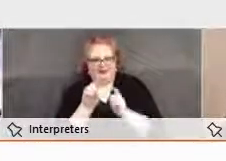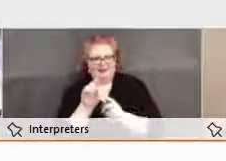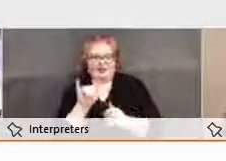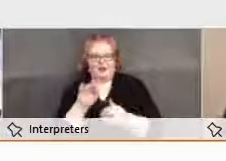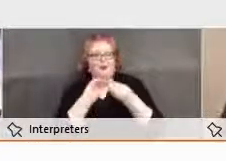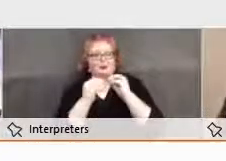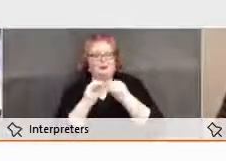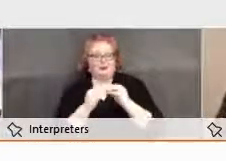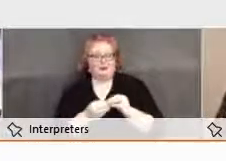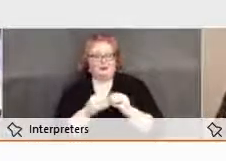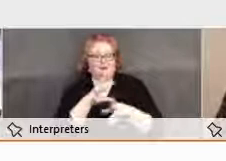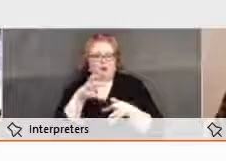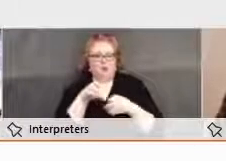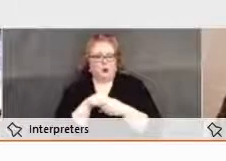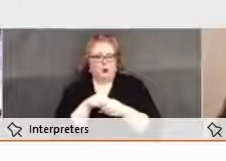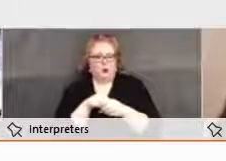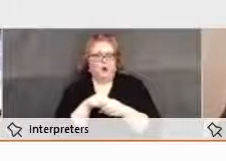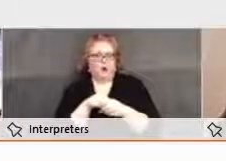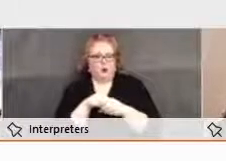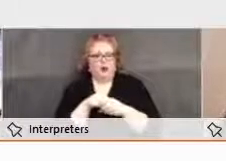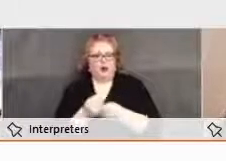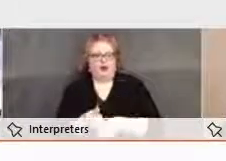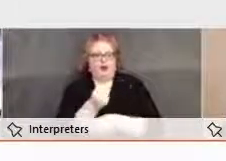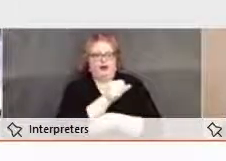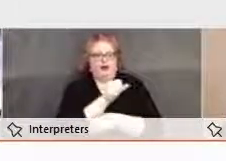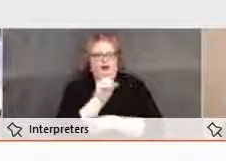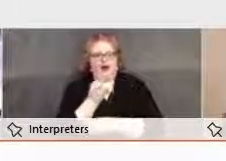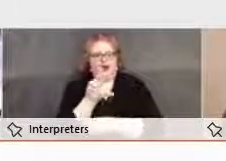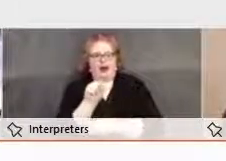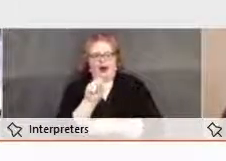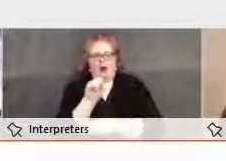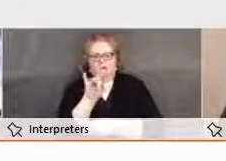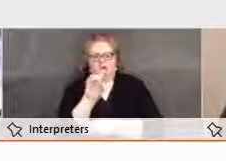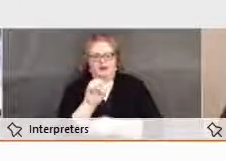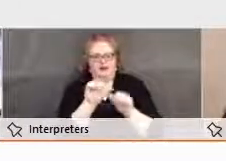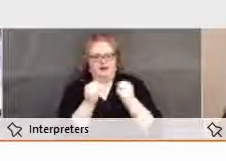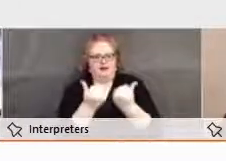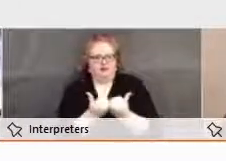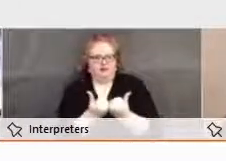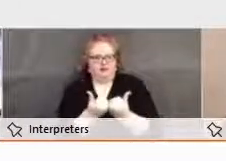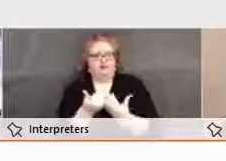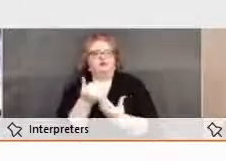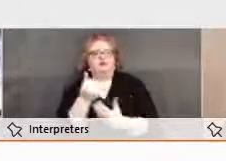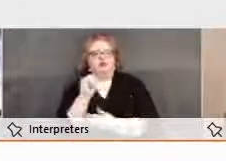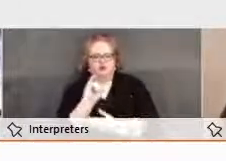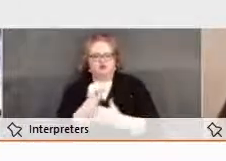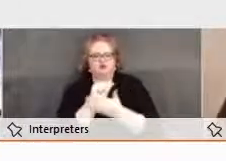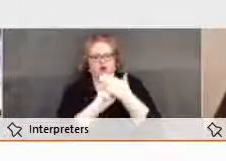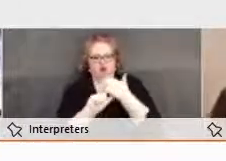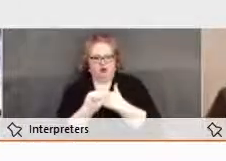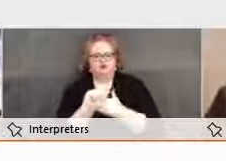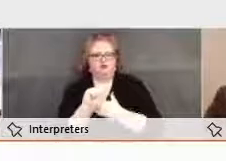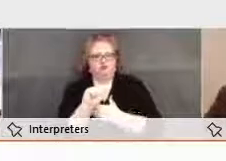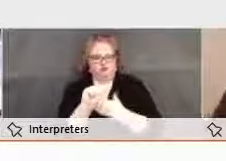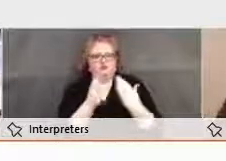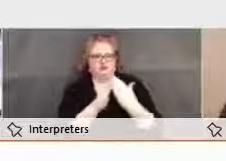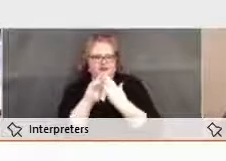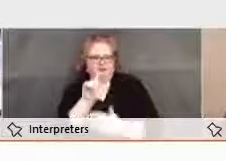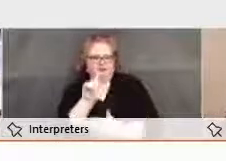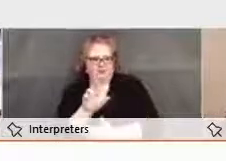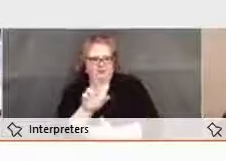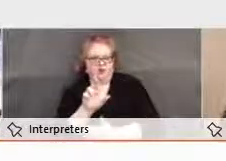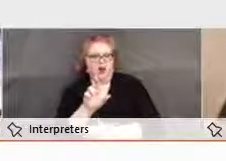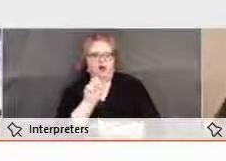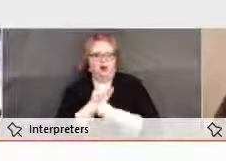outside agencies that are insured under the plan of the City of Little Rock, as reported by United Healthcare. So we can